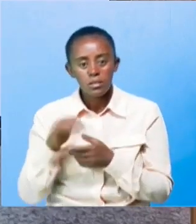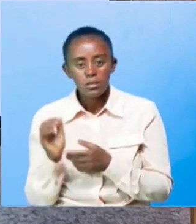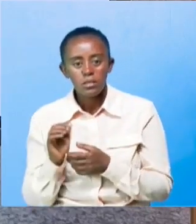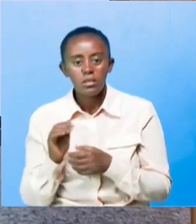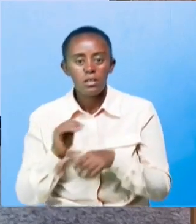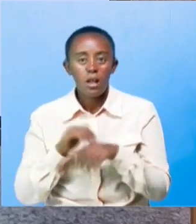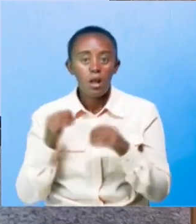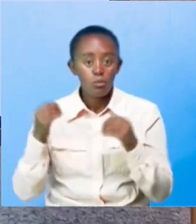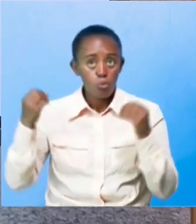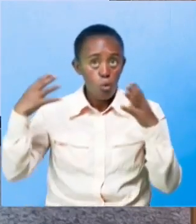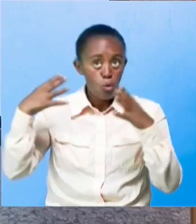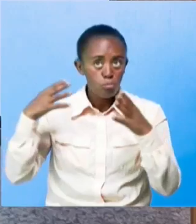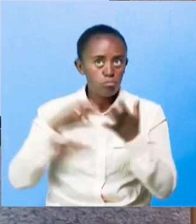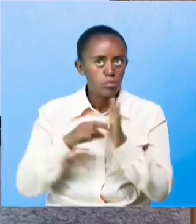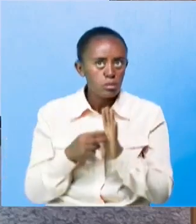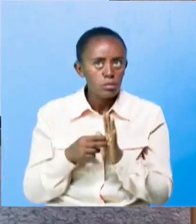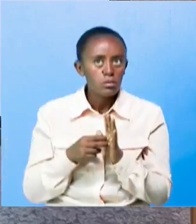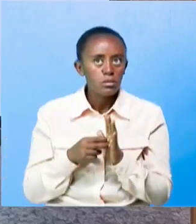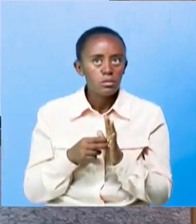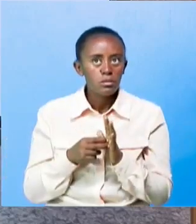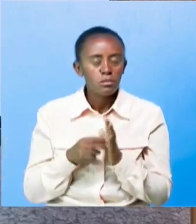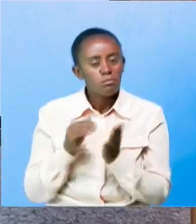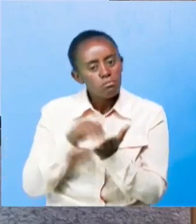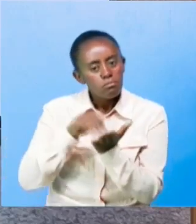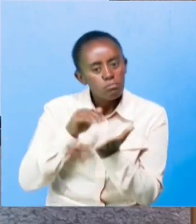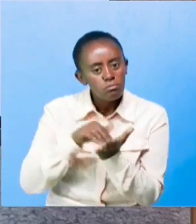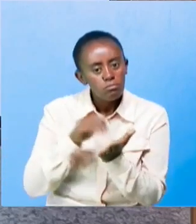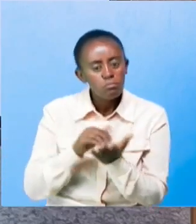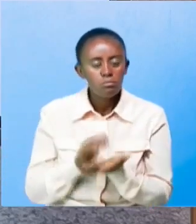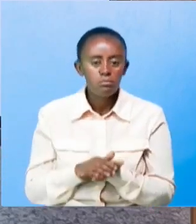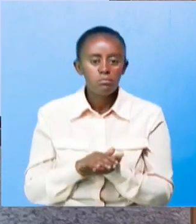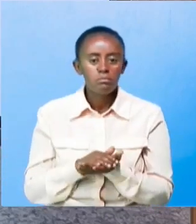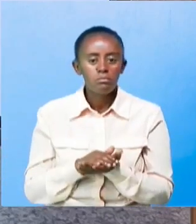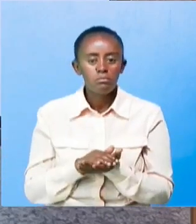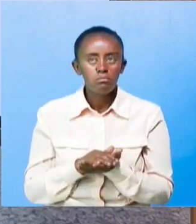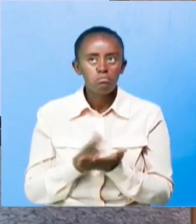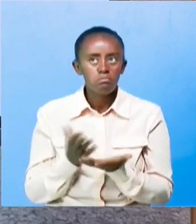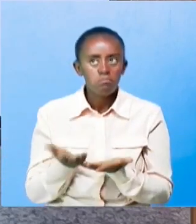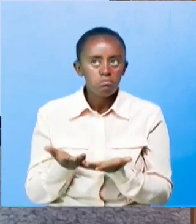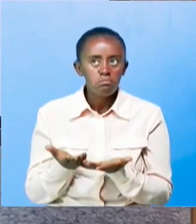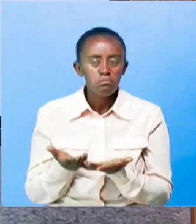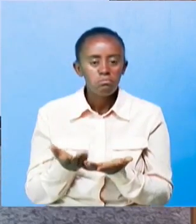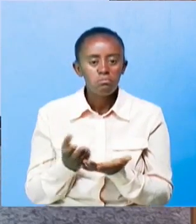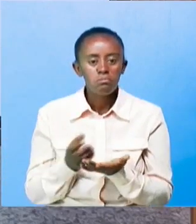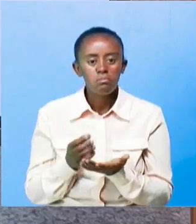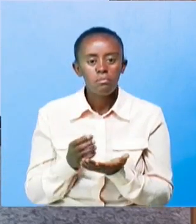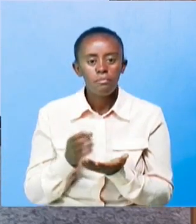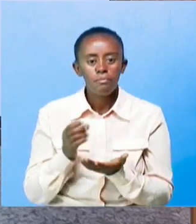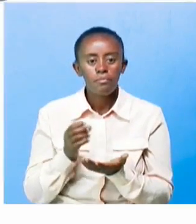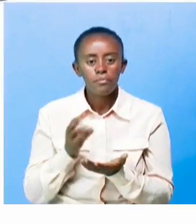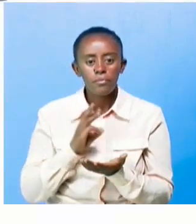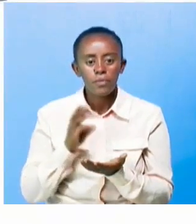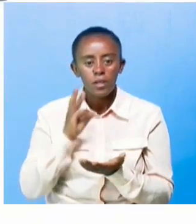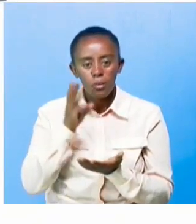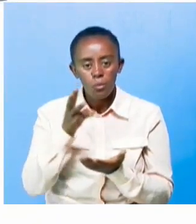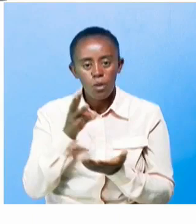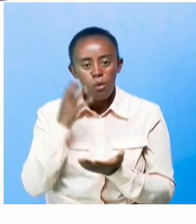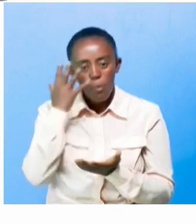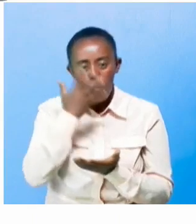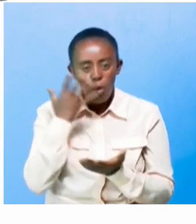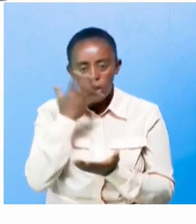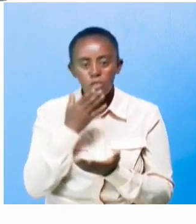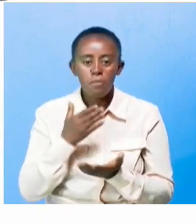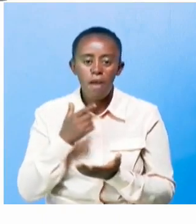on indicates she frequently does that. Or I will wash my face